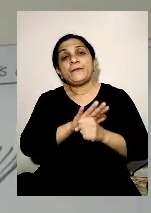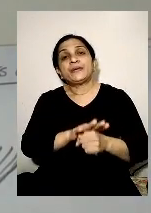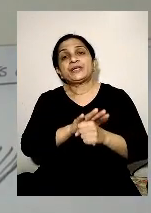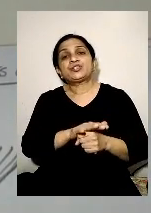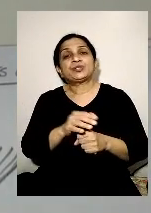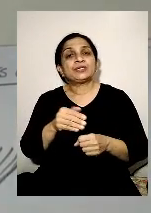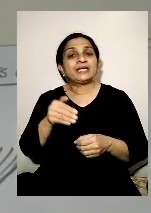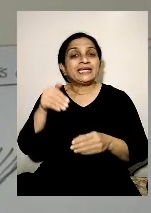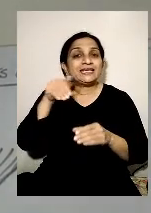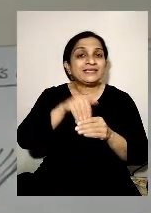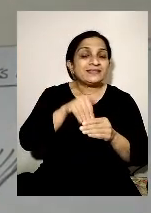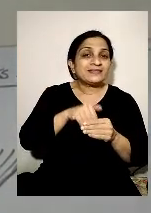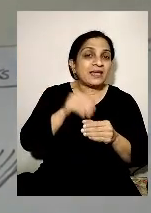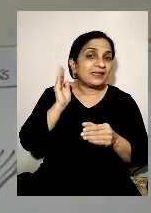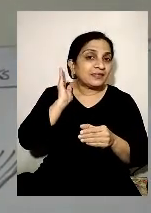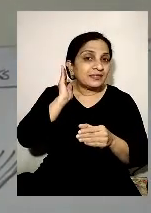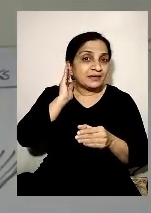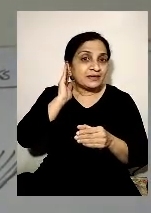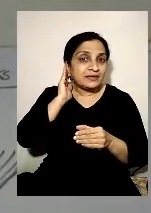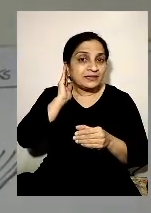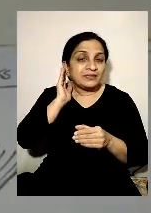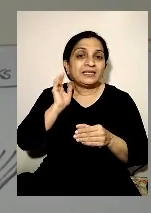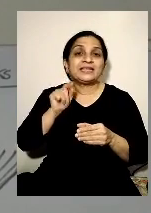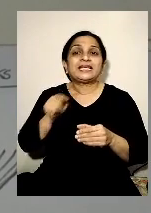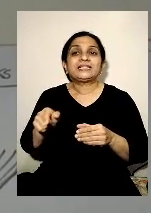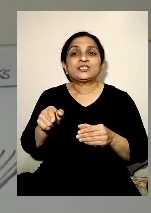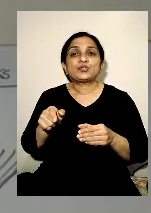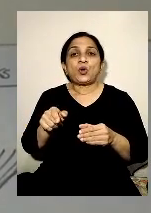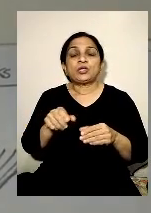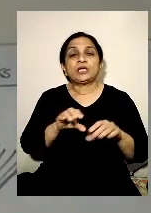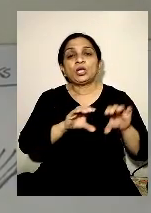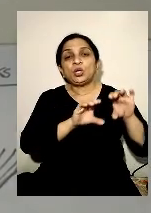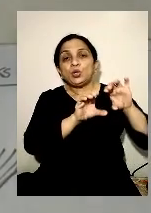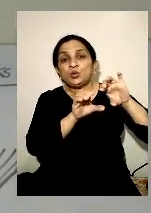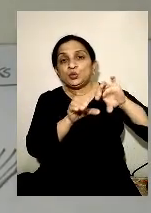eustachian tube just take a bend like this